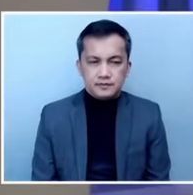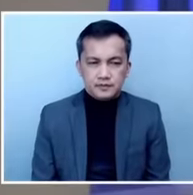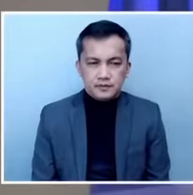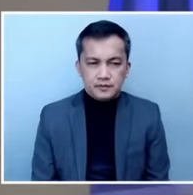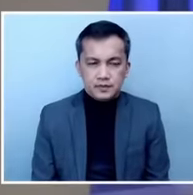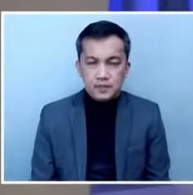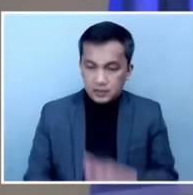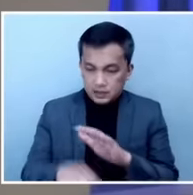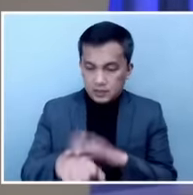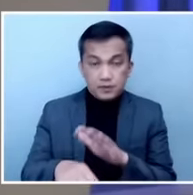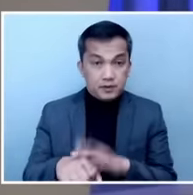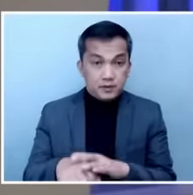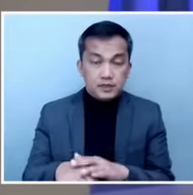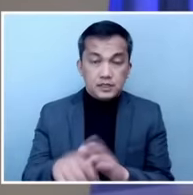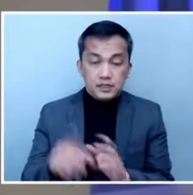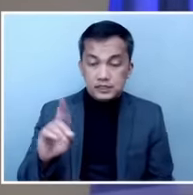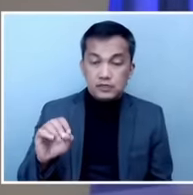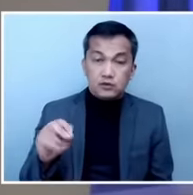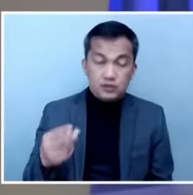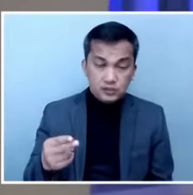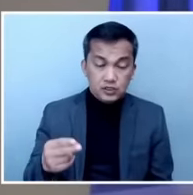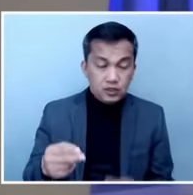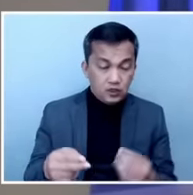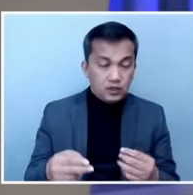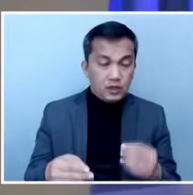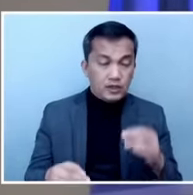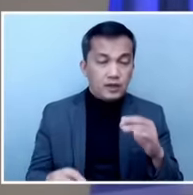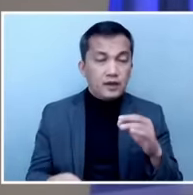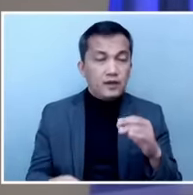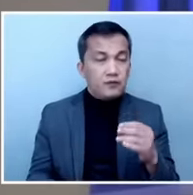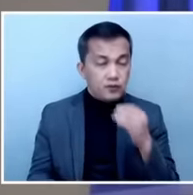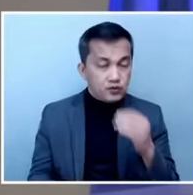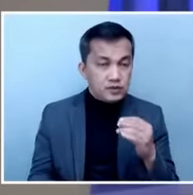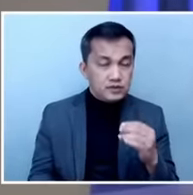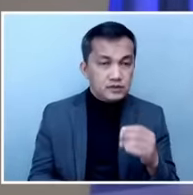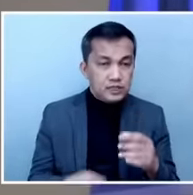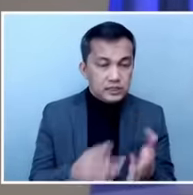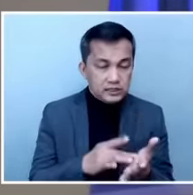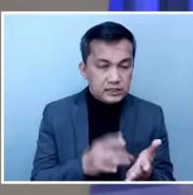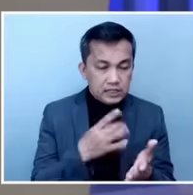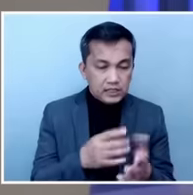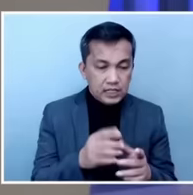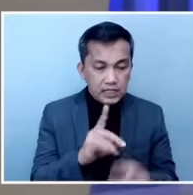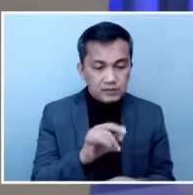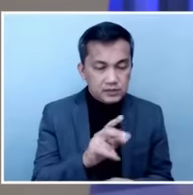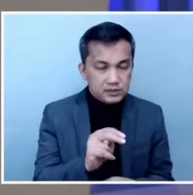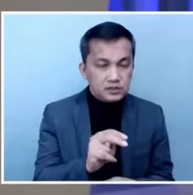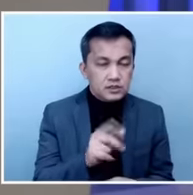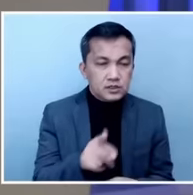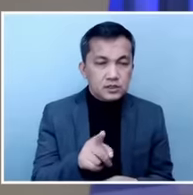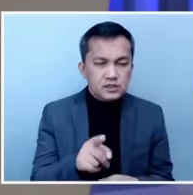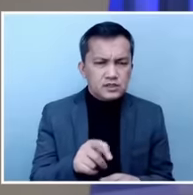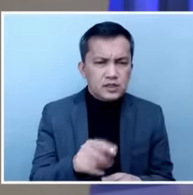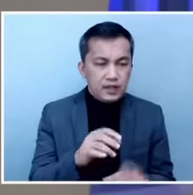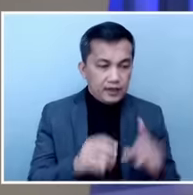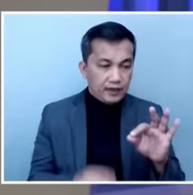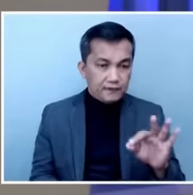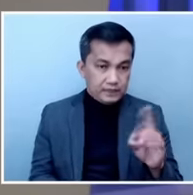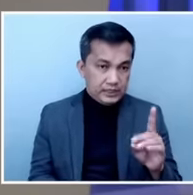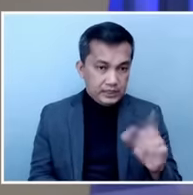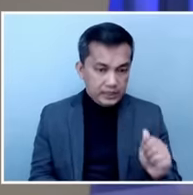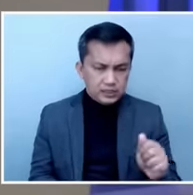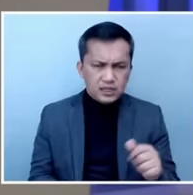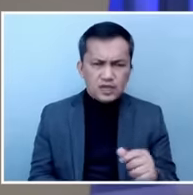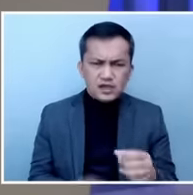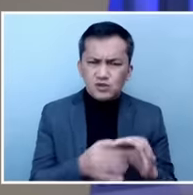Nagpaalala ang Department of Health at Food and Drug Administration sa publiko kaugnay sa mga nauusong glutathione